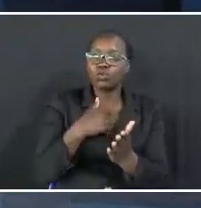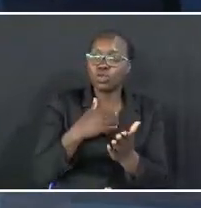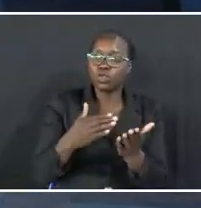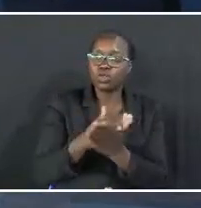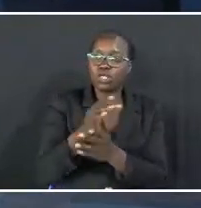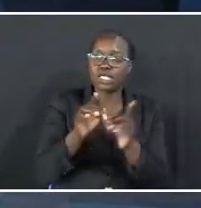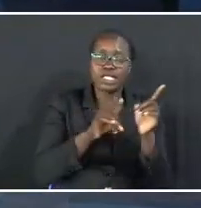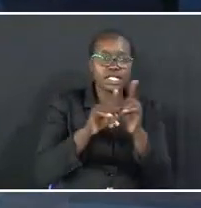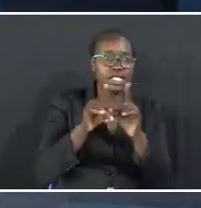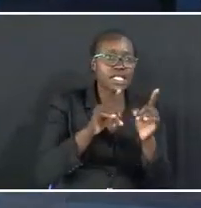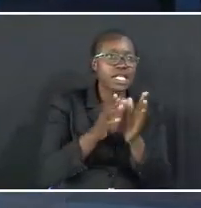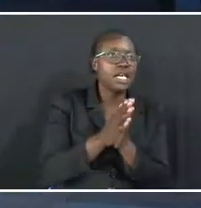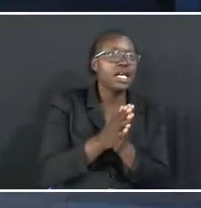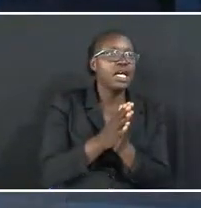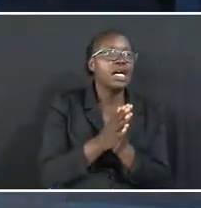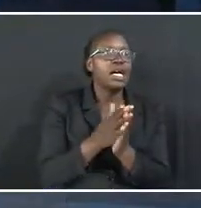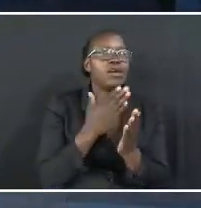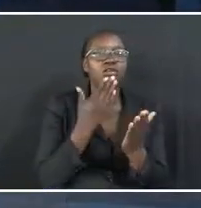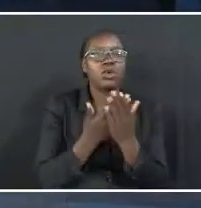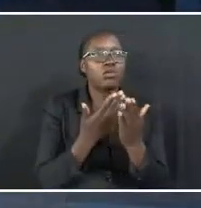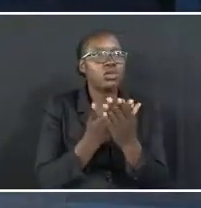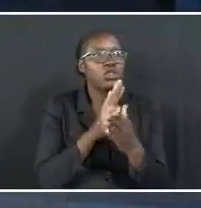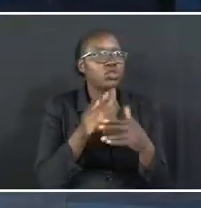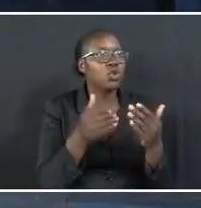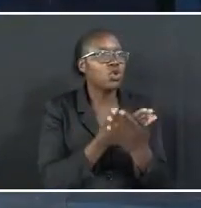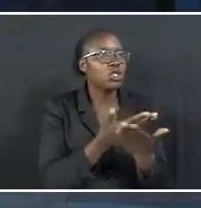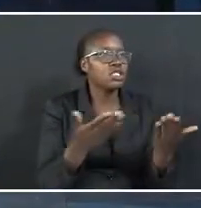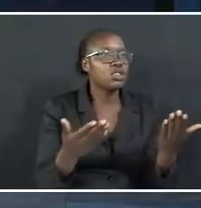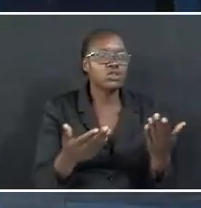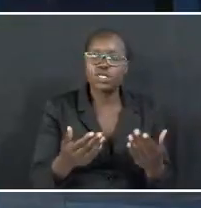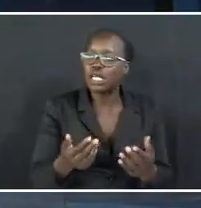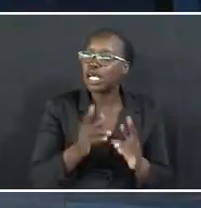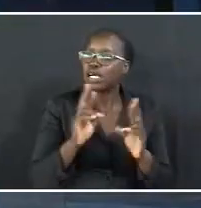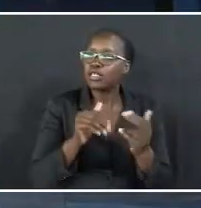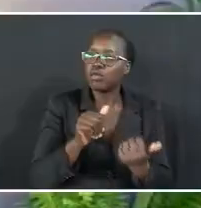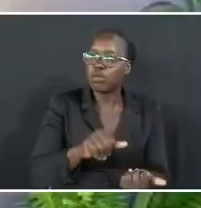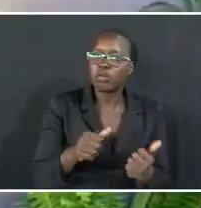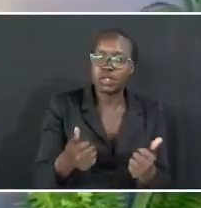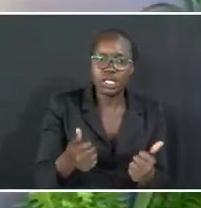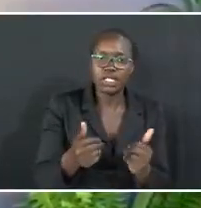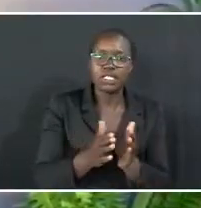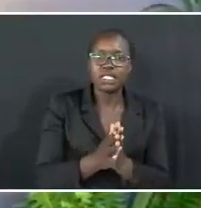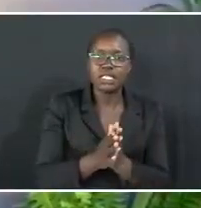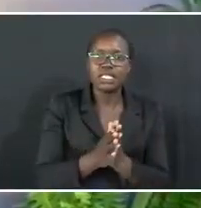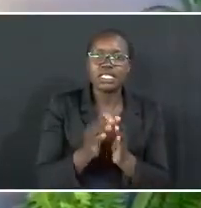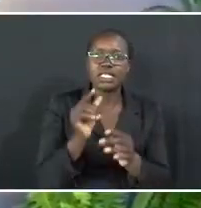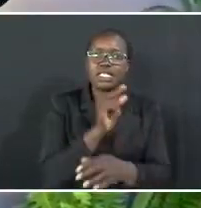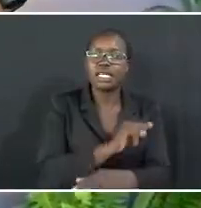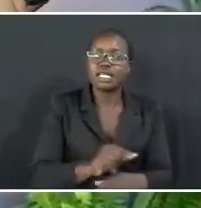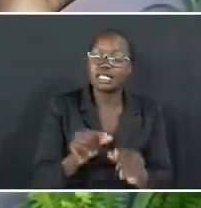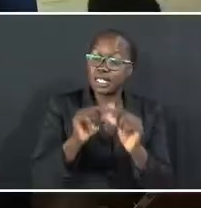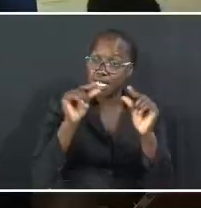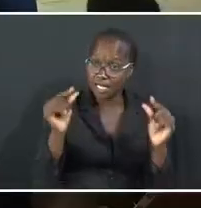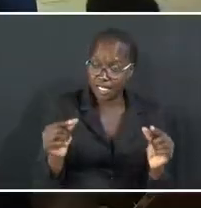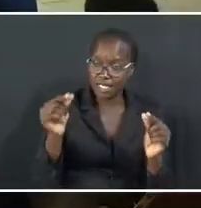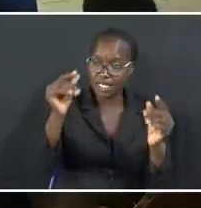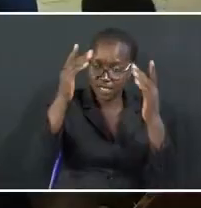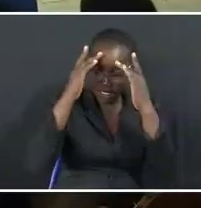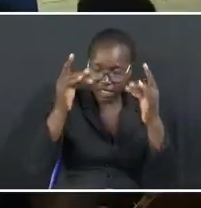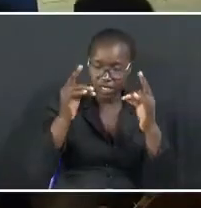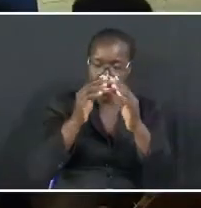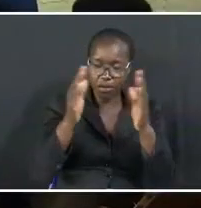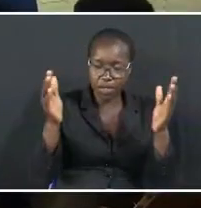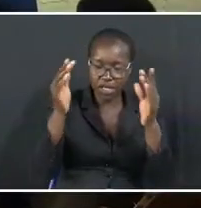journey. I'd like to appreciate all those who have sacrificed to be baptized. Baptism is a great decision, but it's a very